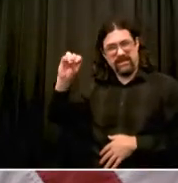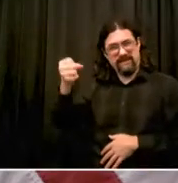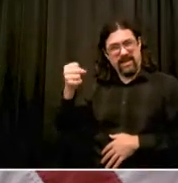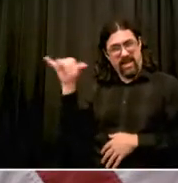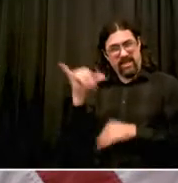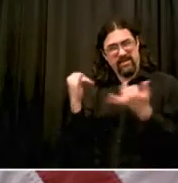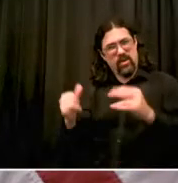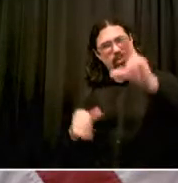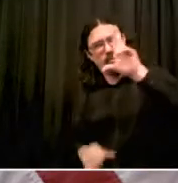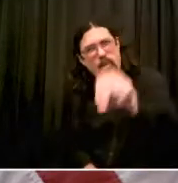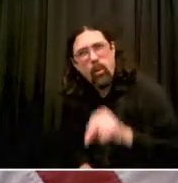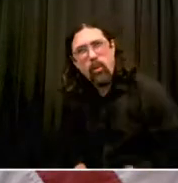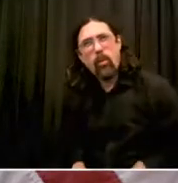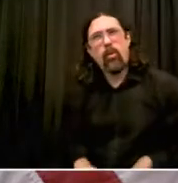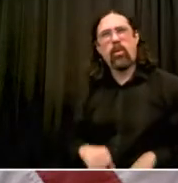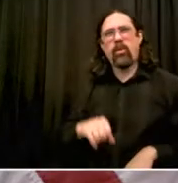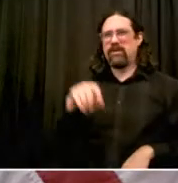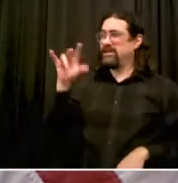going back.